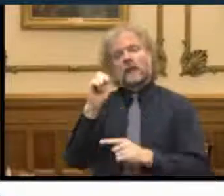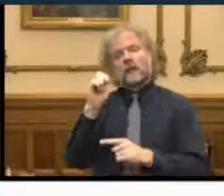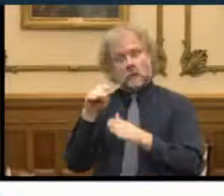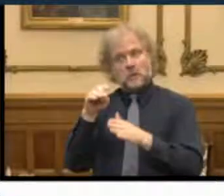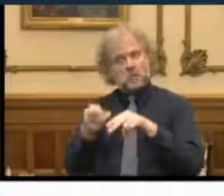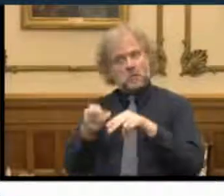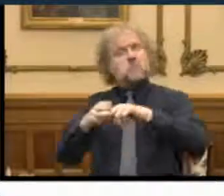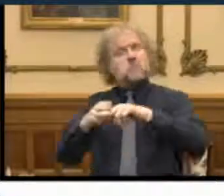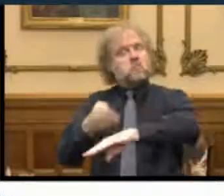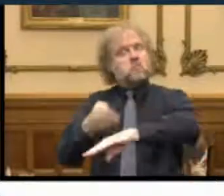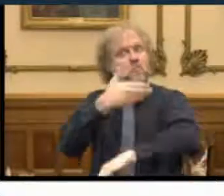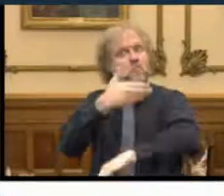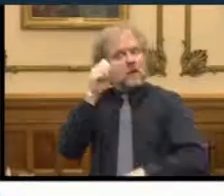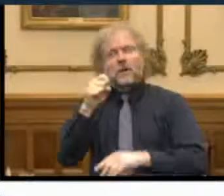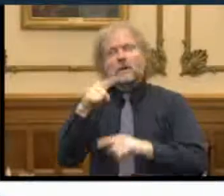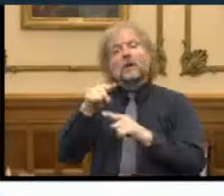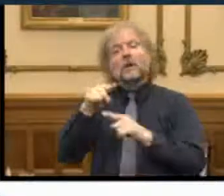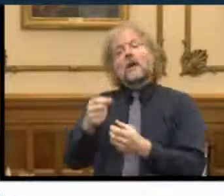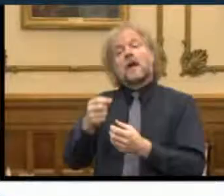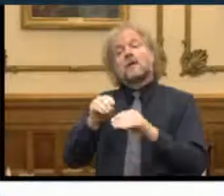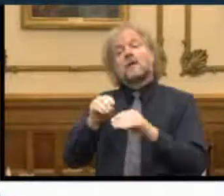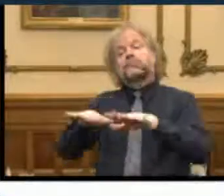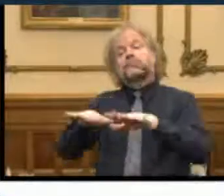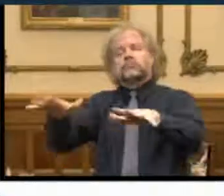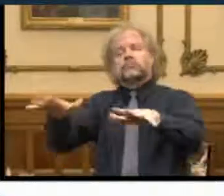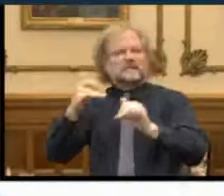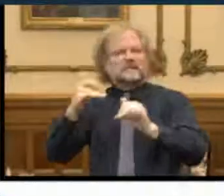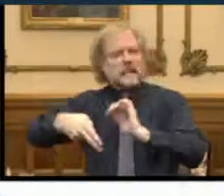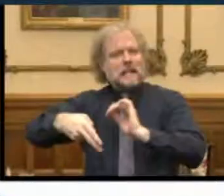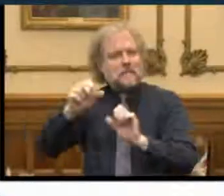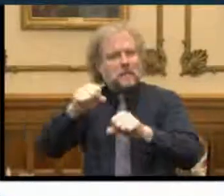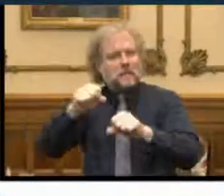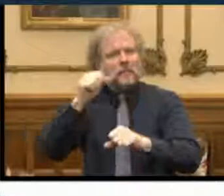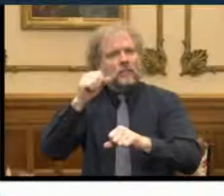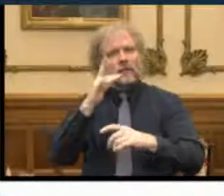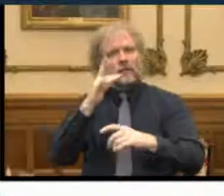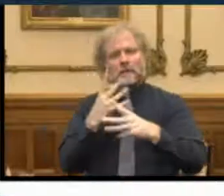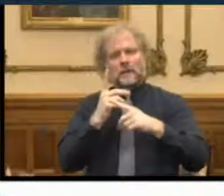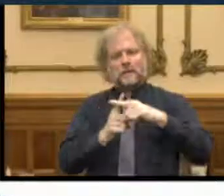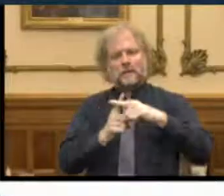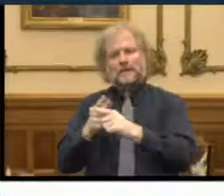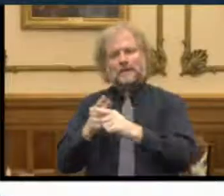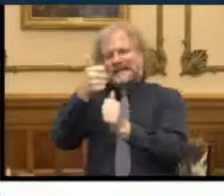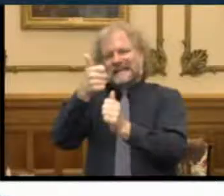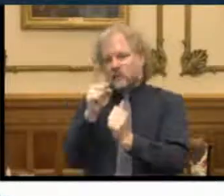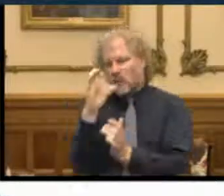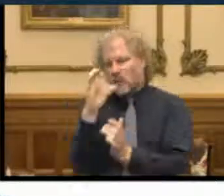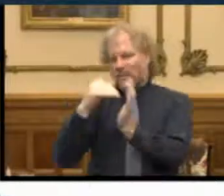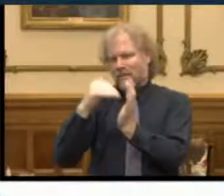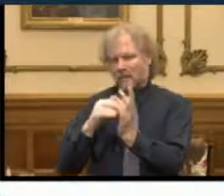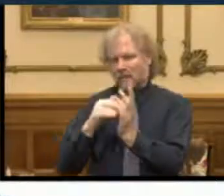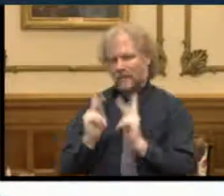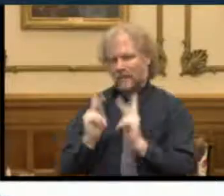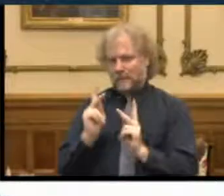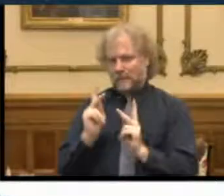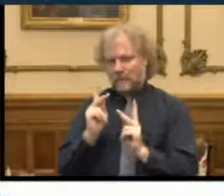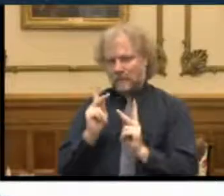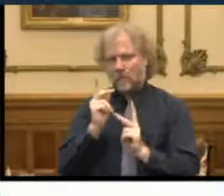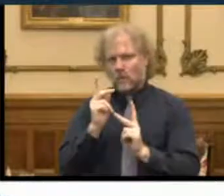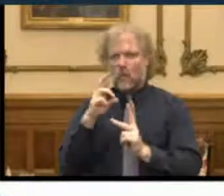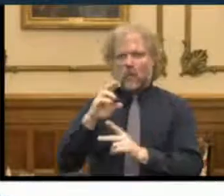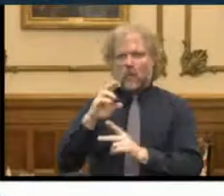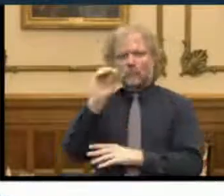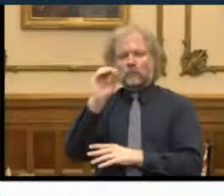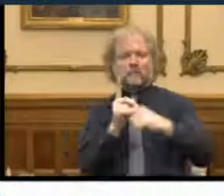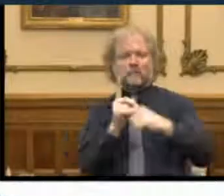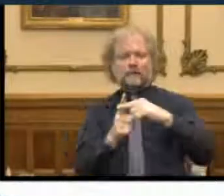improved, but the rate of spread could still be high based on the number of positive cases per 100,000 individuals or the percent